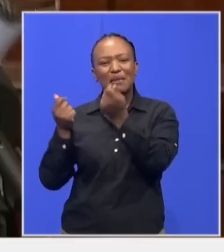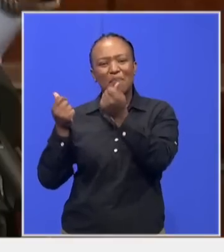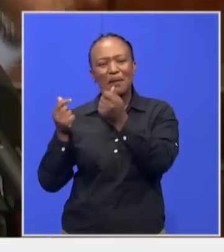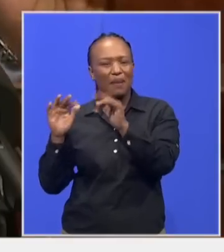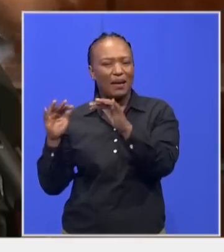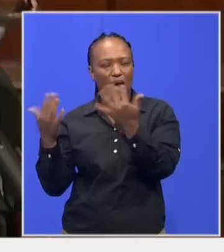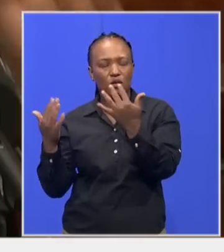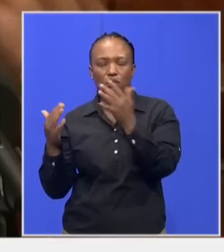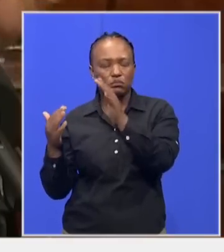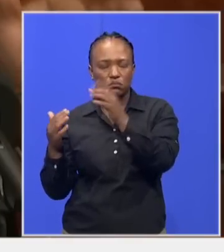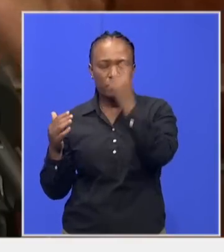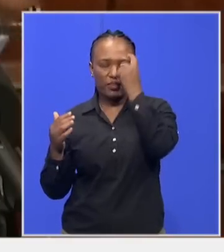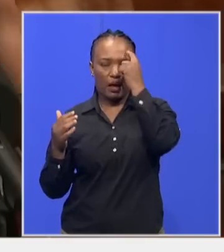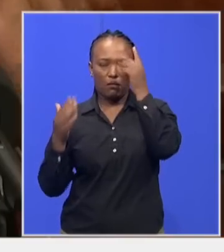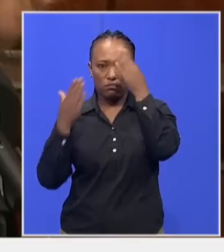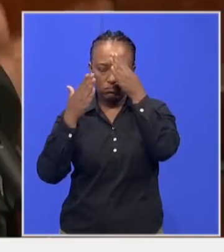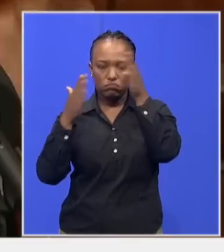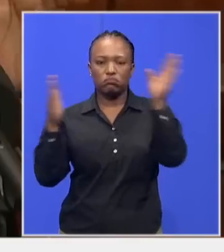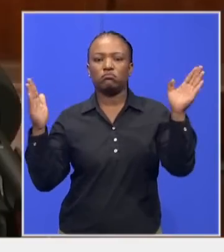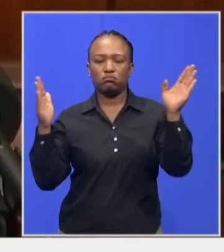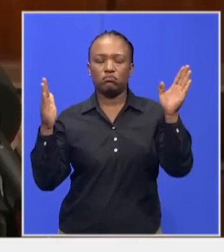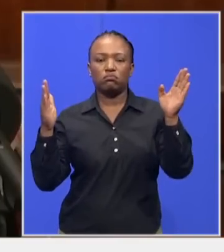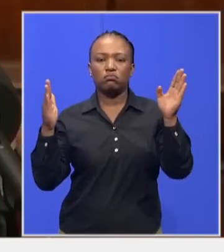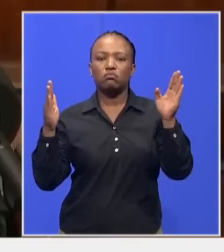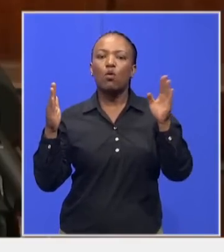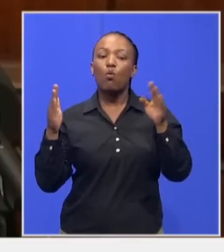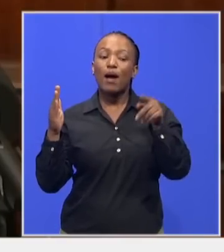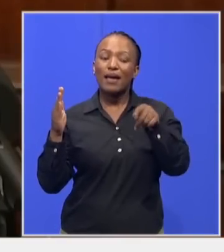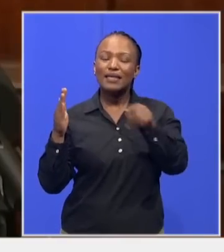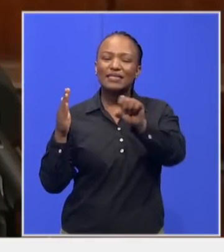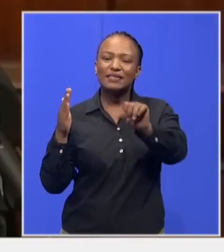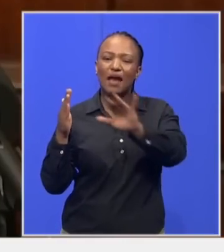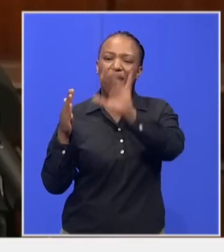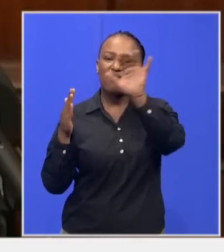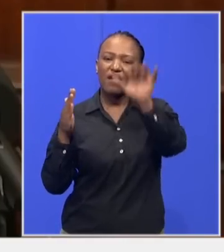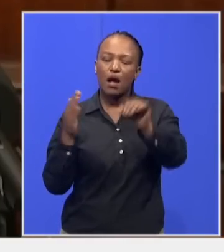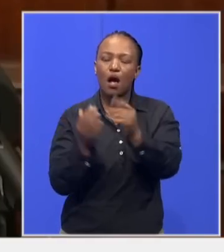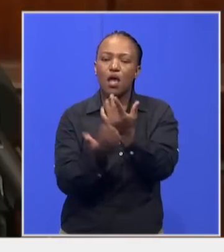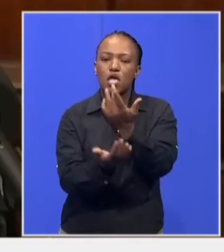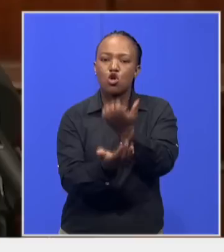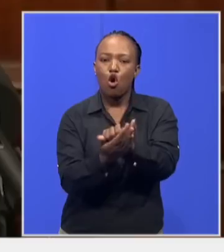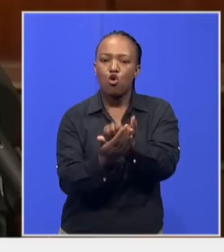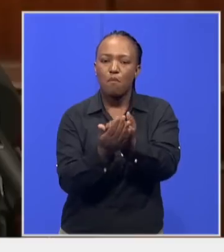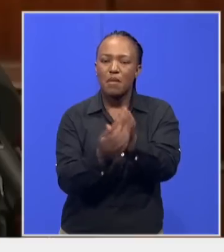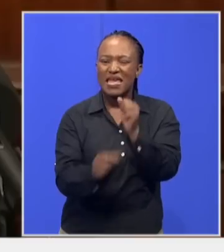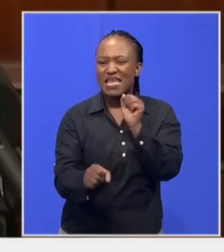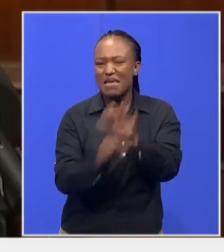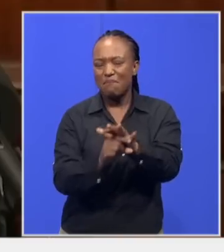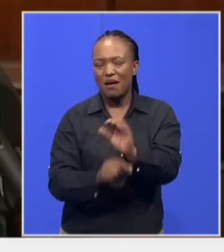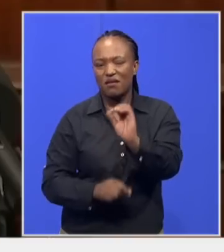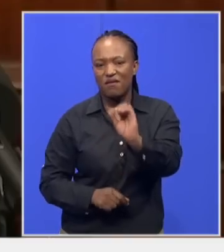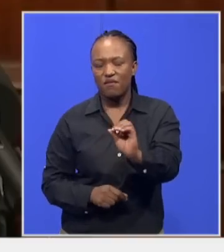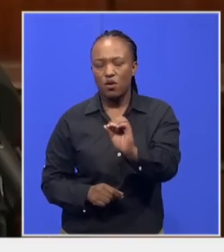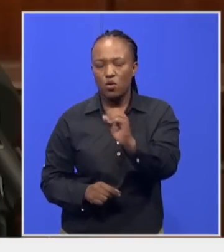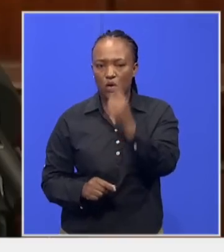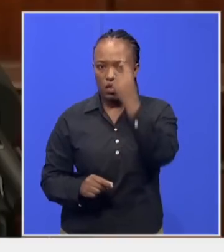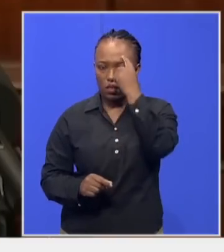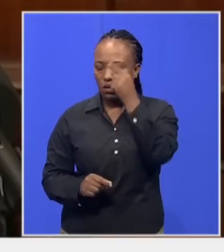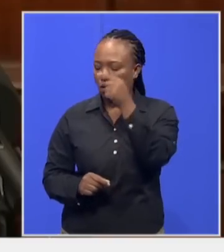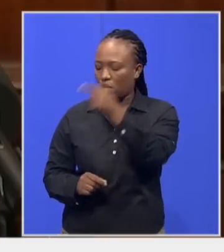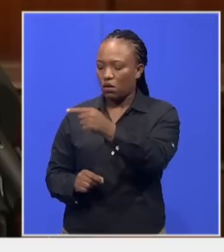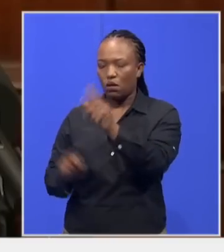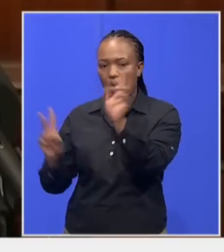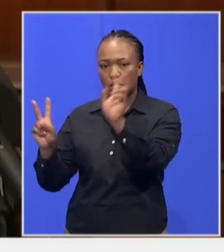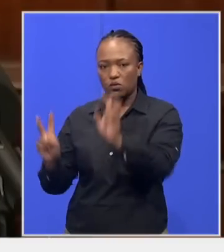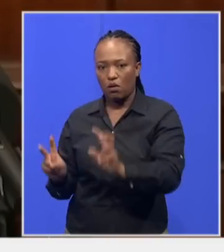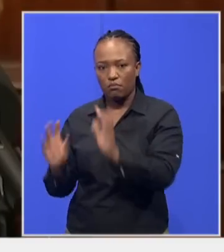the broader implications on the South African economy. So the preoccupation can't just be Eskom balance sheet. The preoccupation